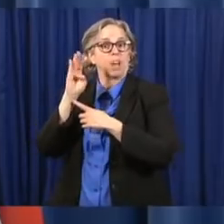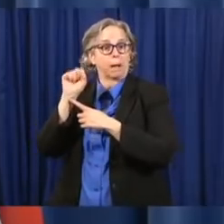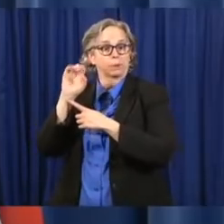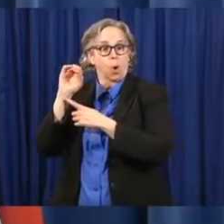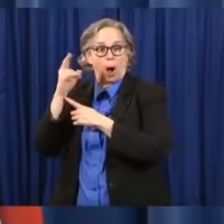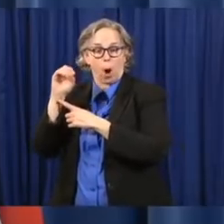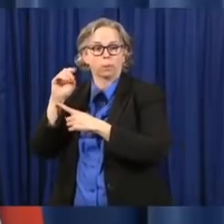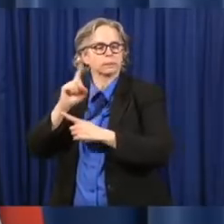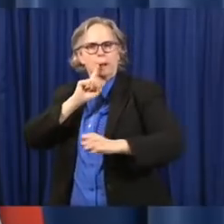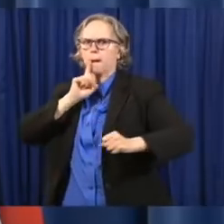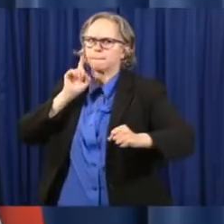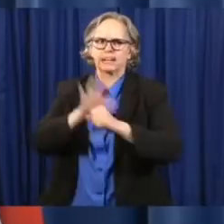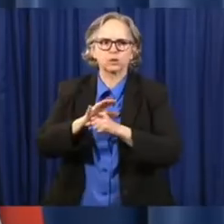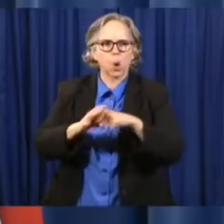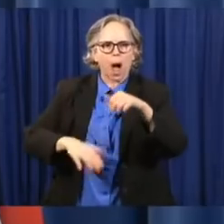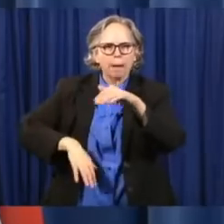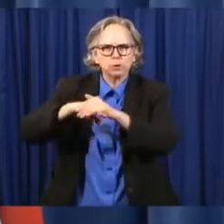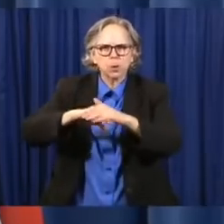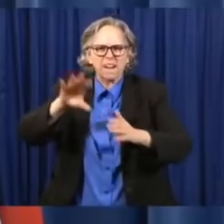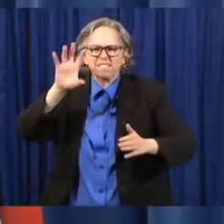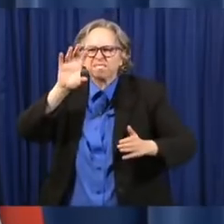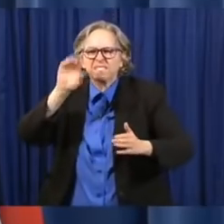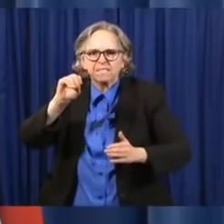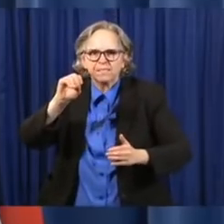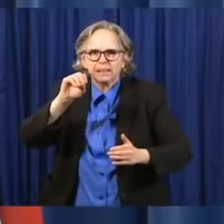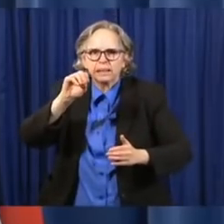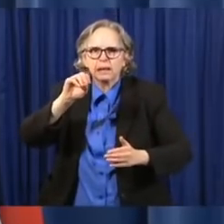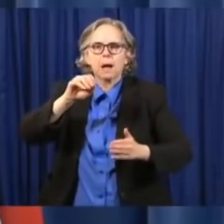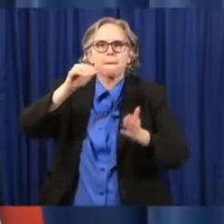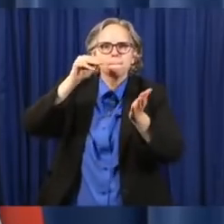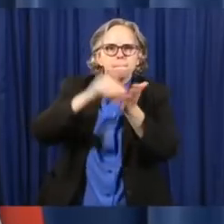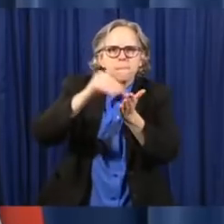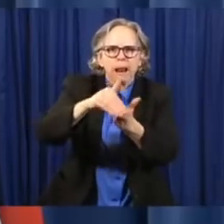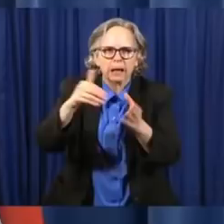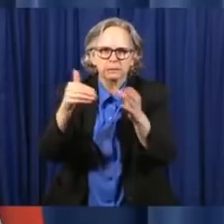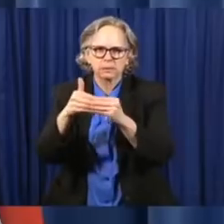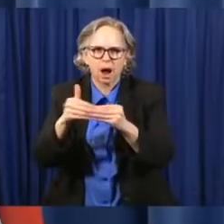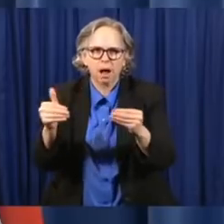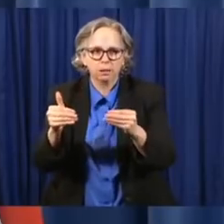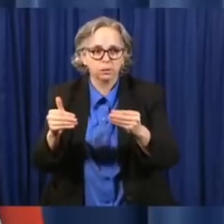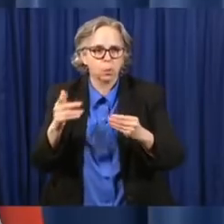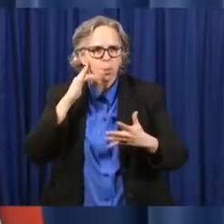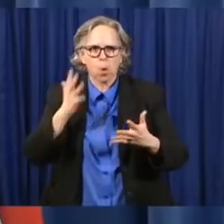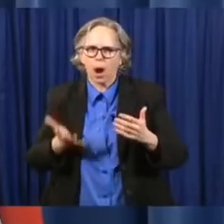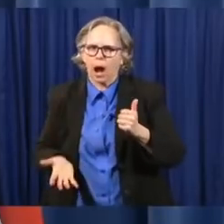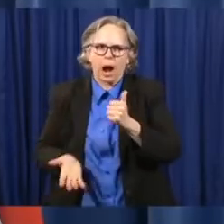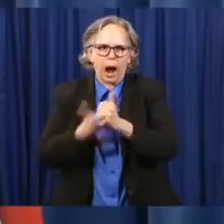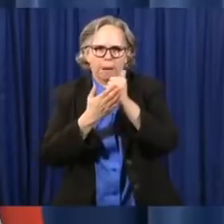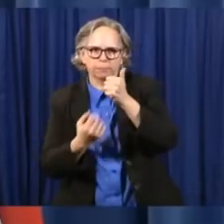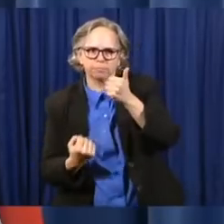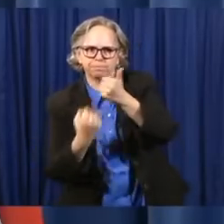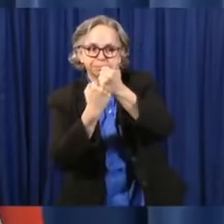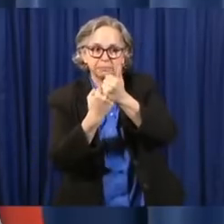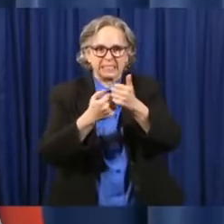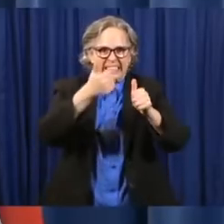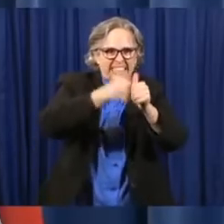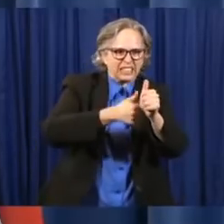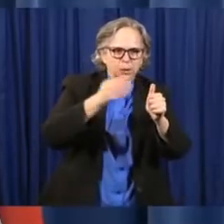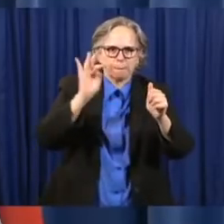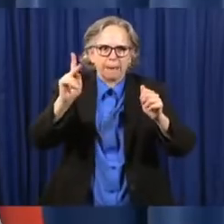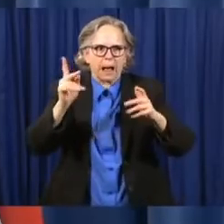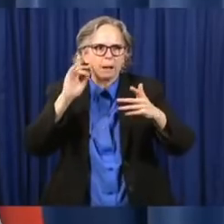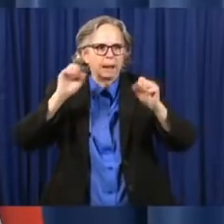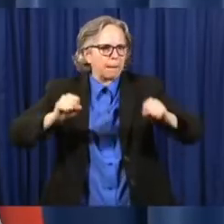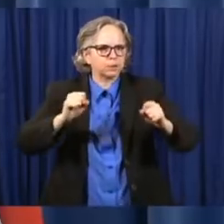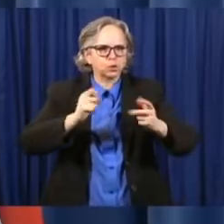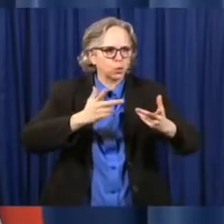Federal Home Savings Bank. This assistance will bolster each bank's ability to provide additional financing